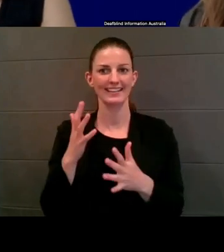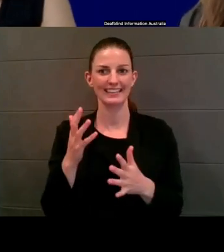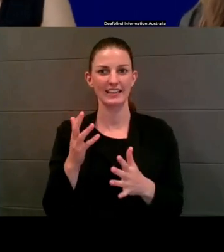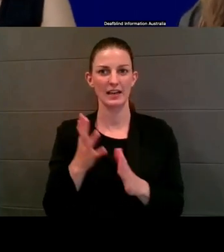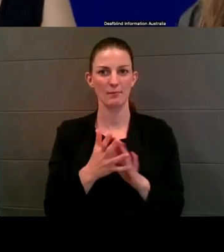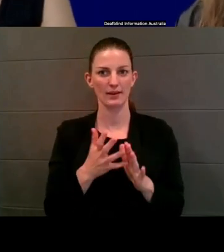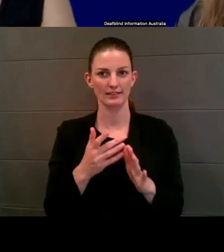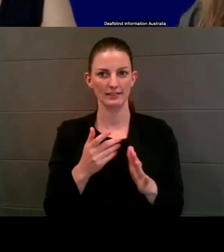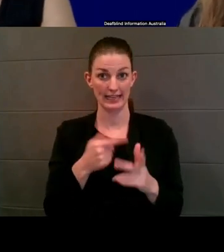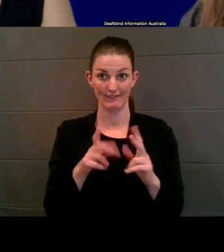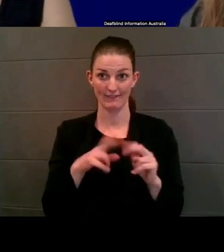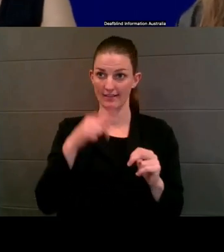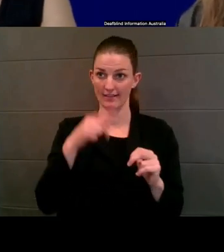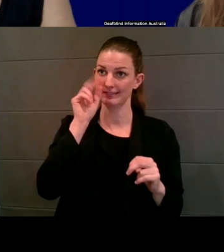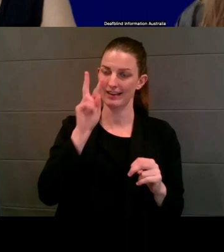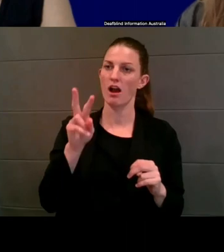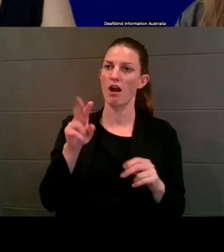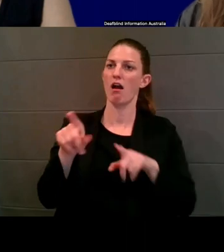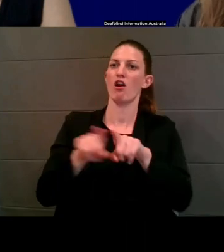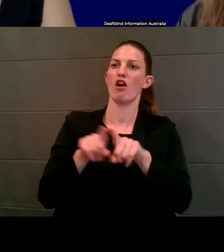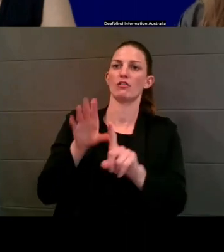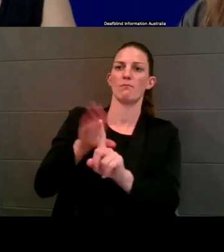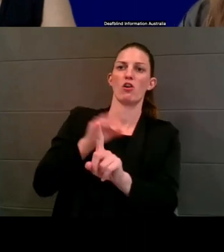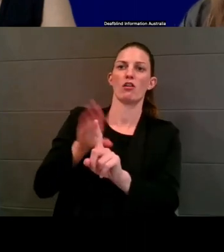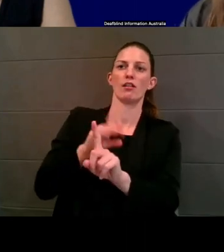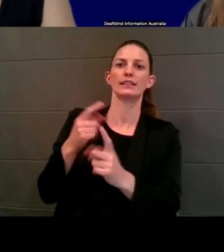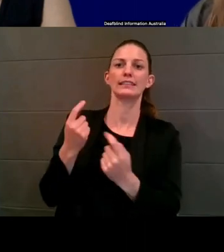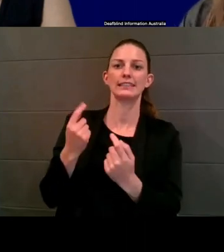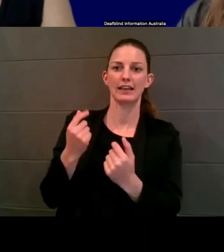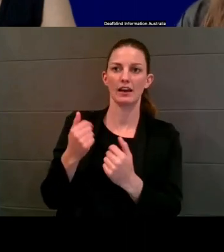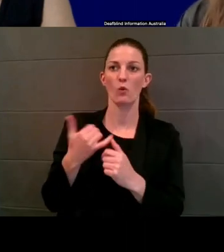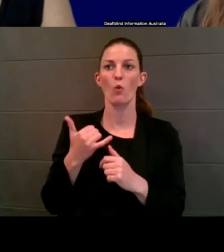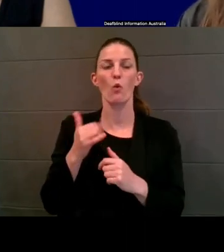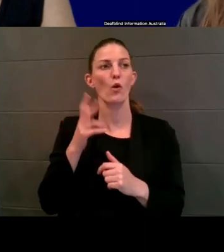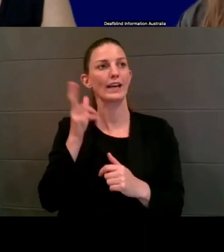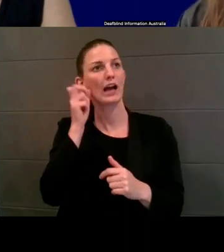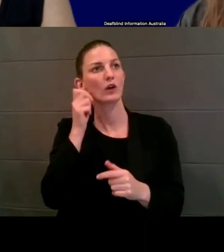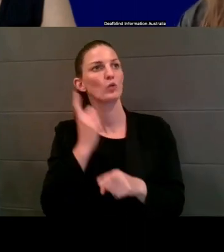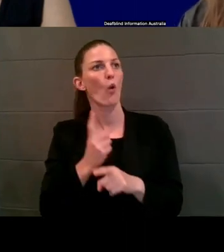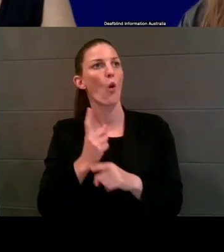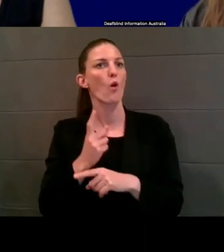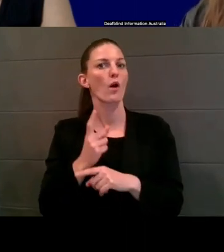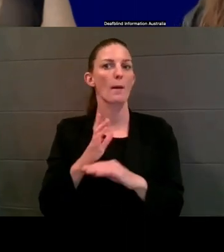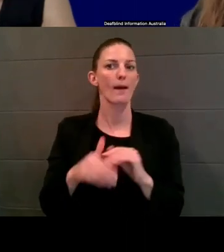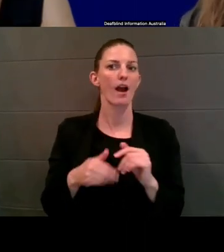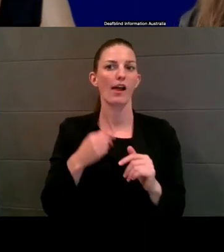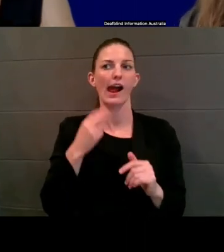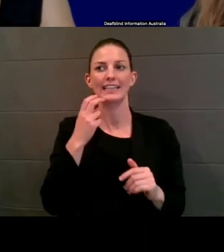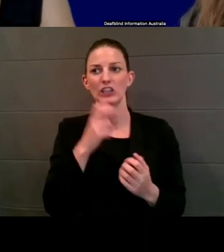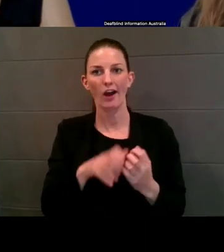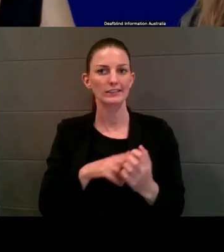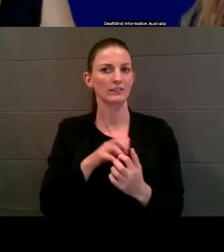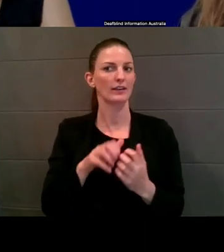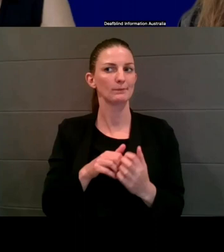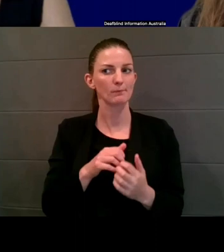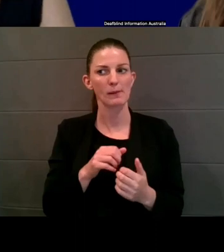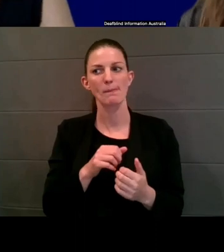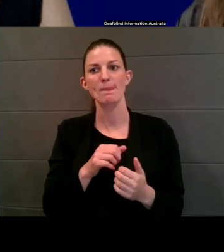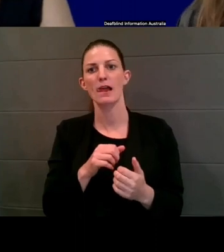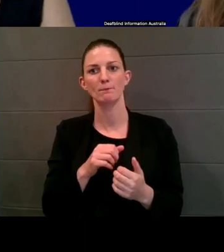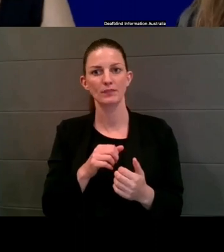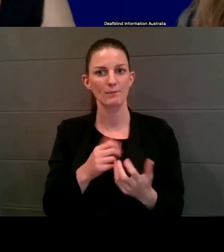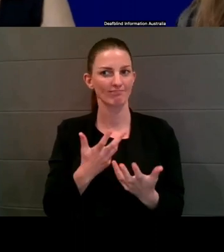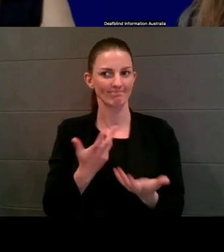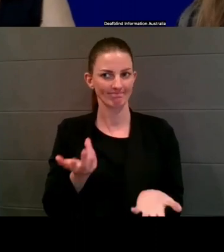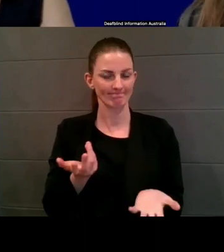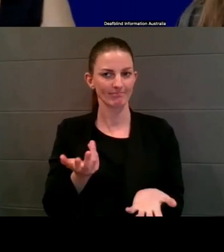someone do it or hearing them talk about it. So that time of how do